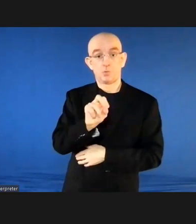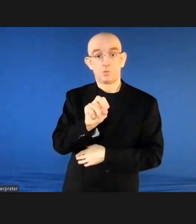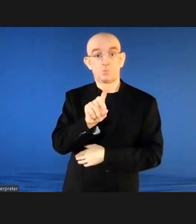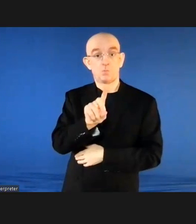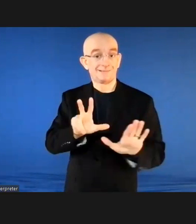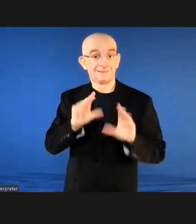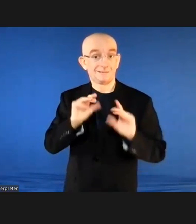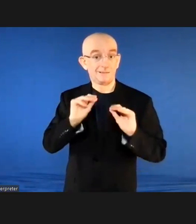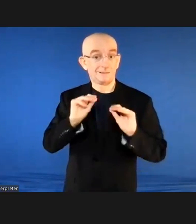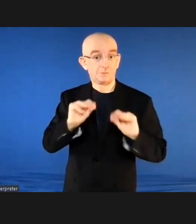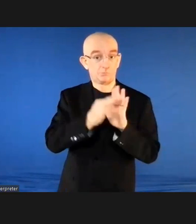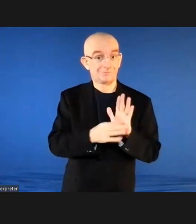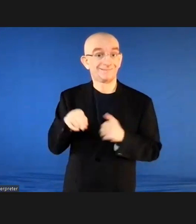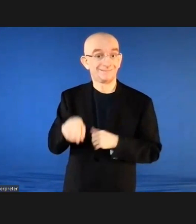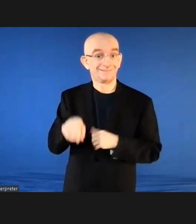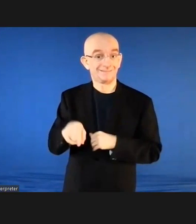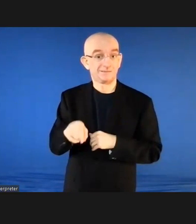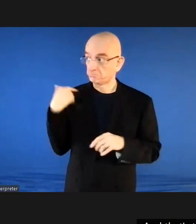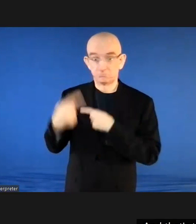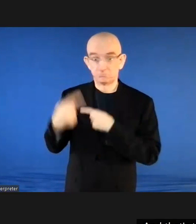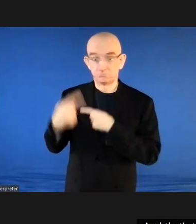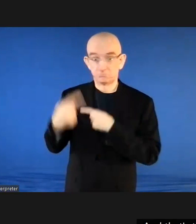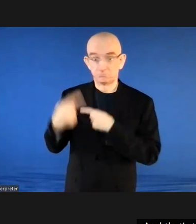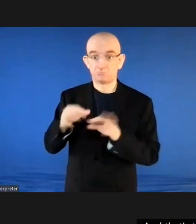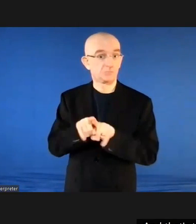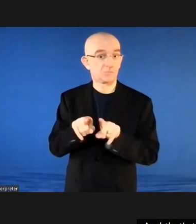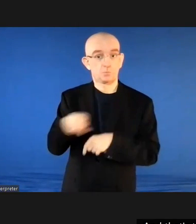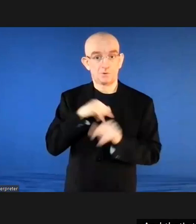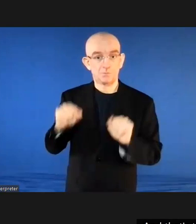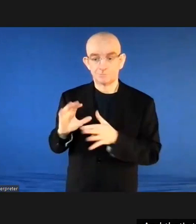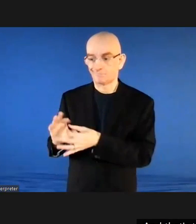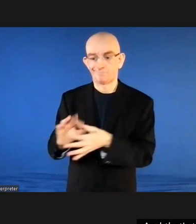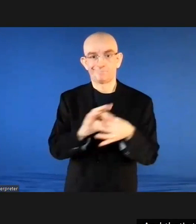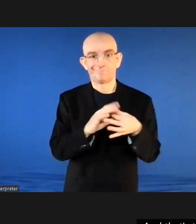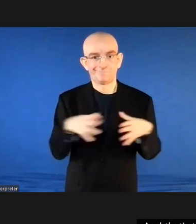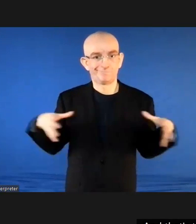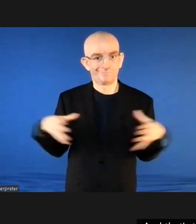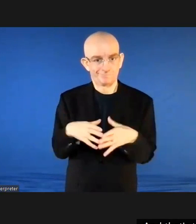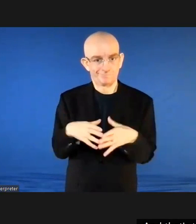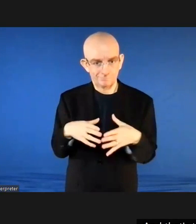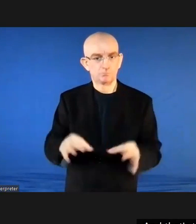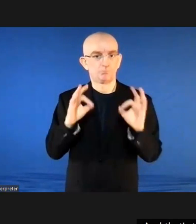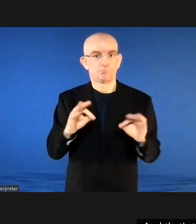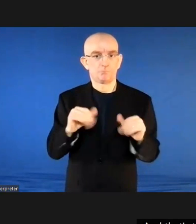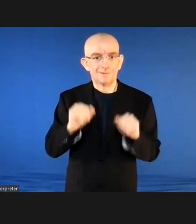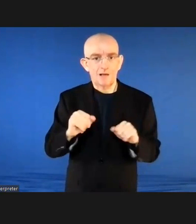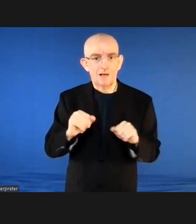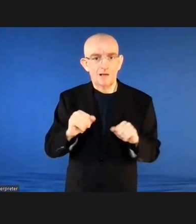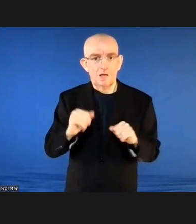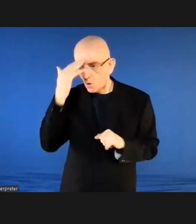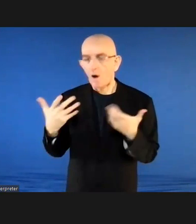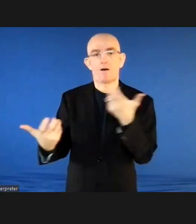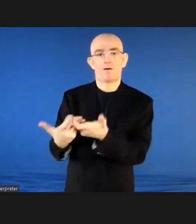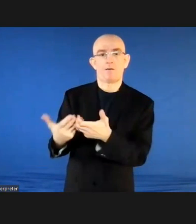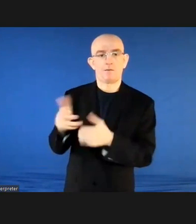as well, to join up services so that they meet the needs of the individual child. So, as